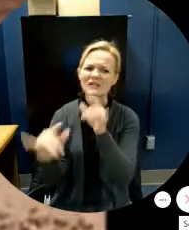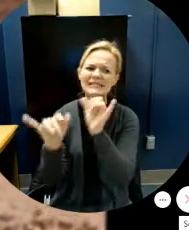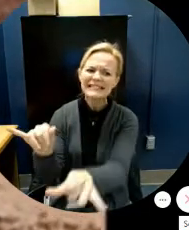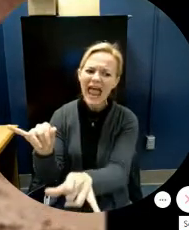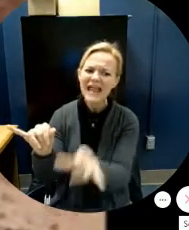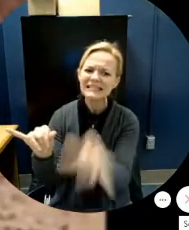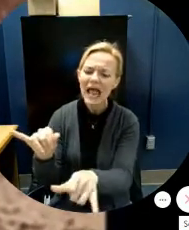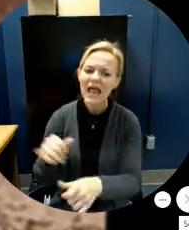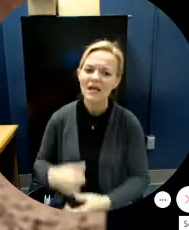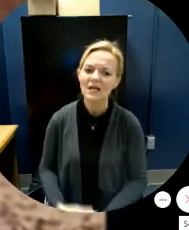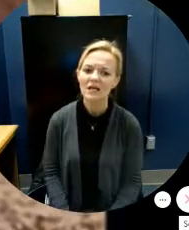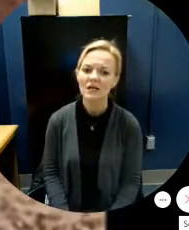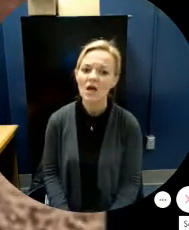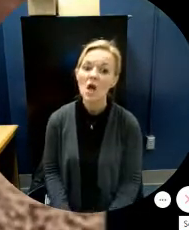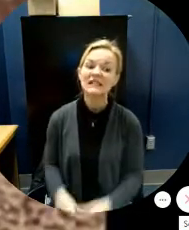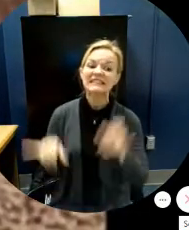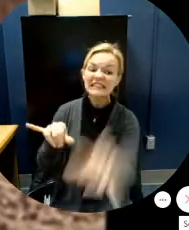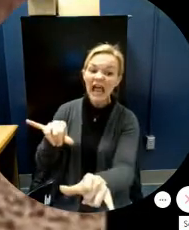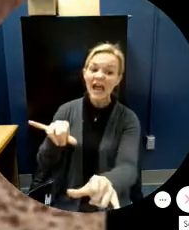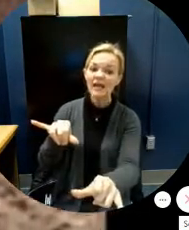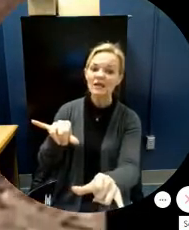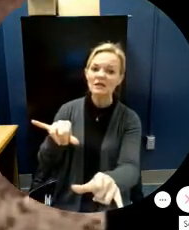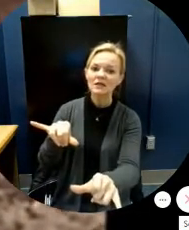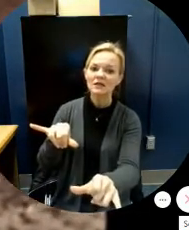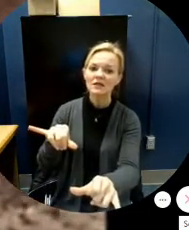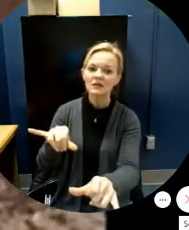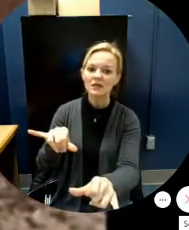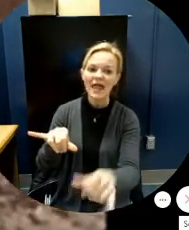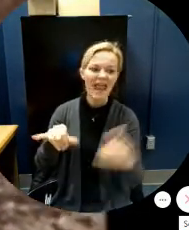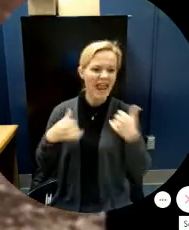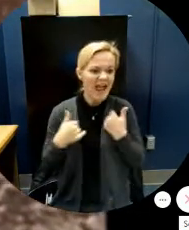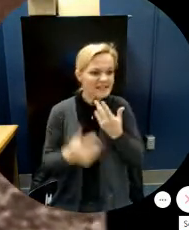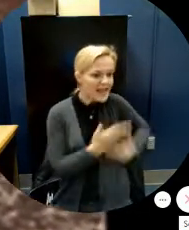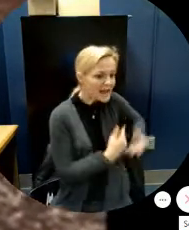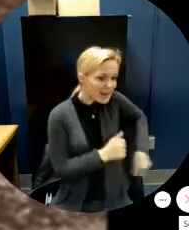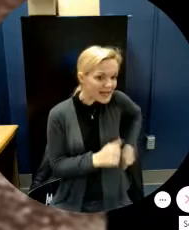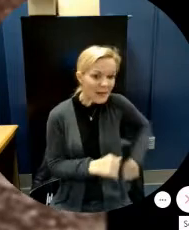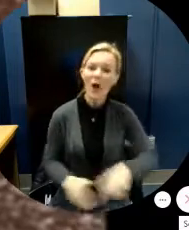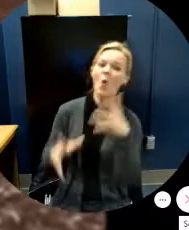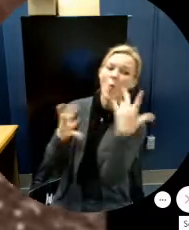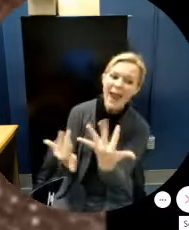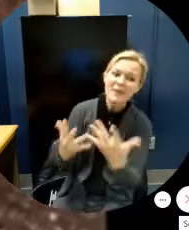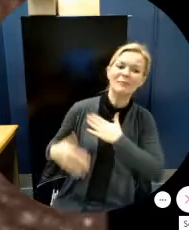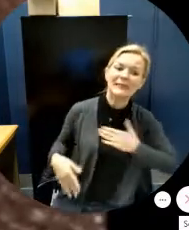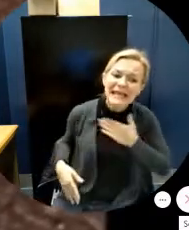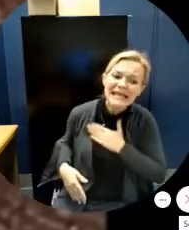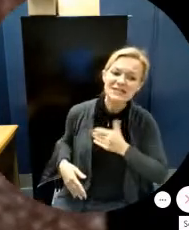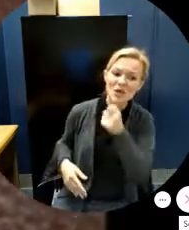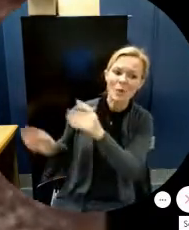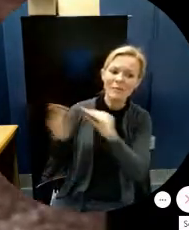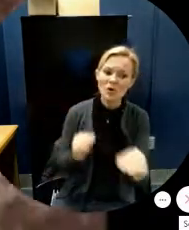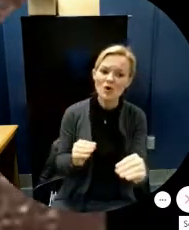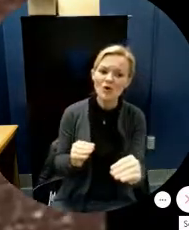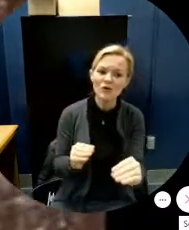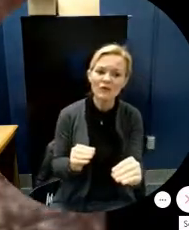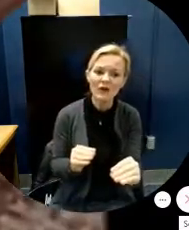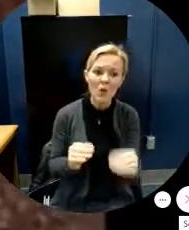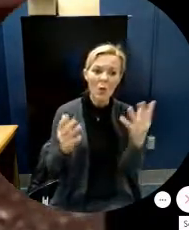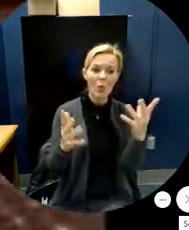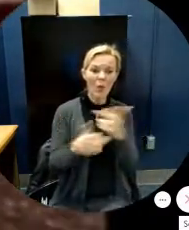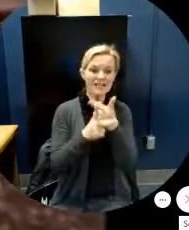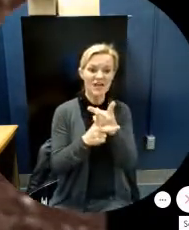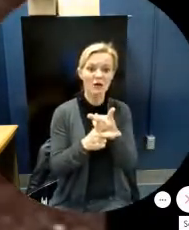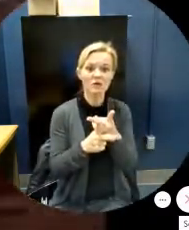Come on, watch it. Hold it right there, Johnny. Reach your hands back. Hold it, please! Don't move! Go, watch out!